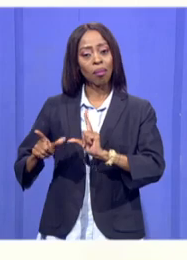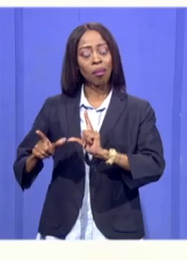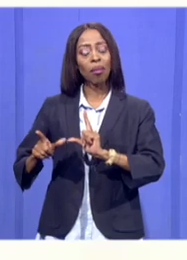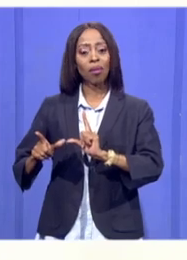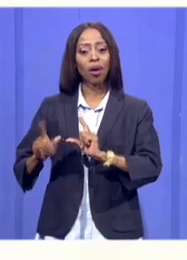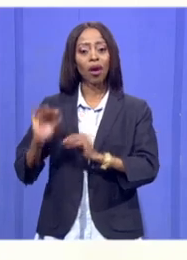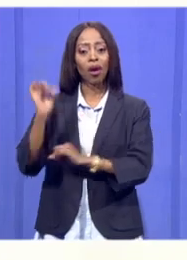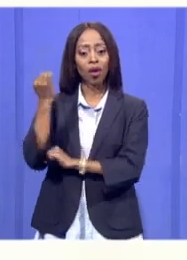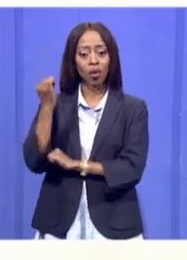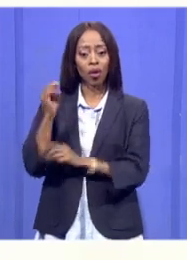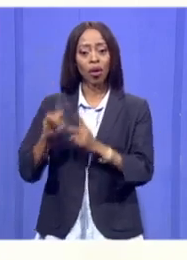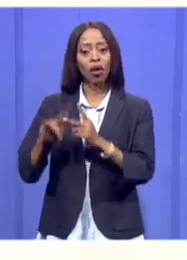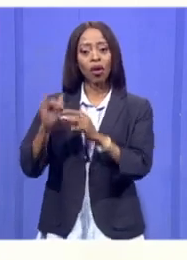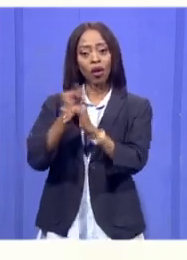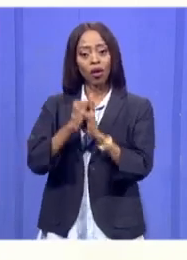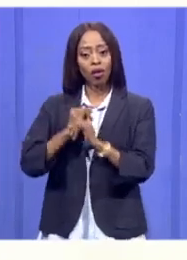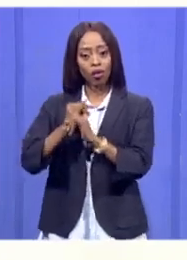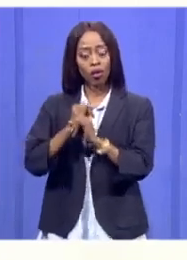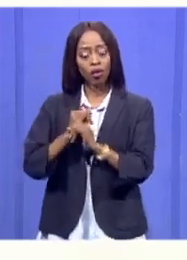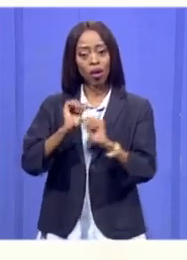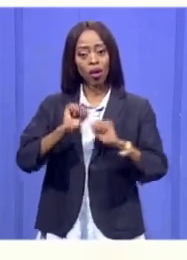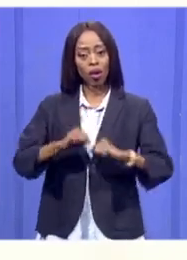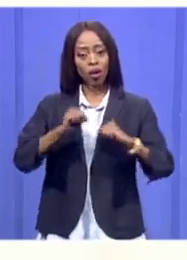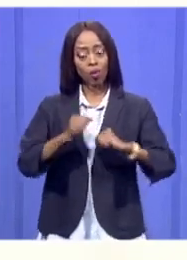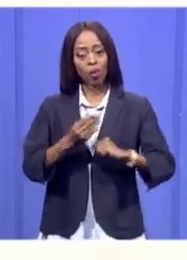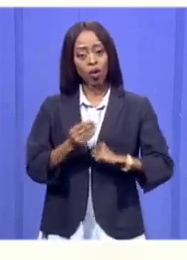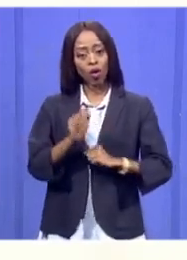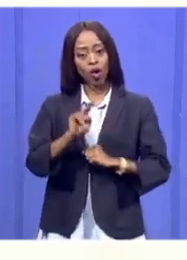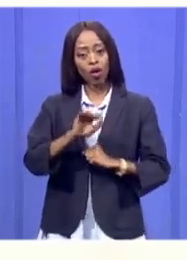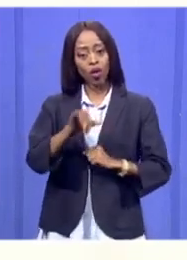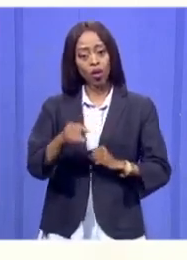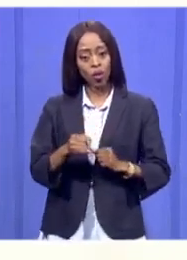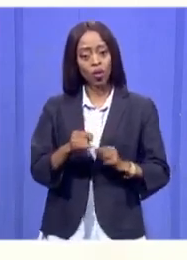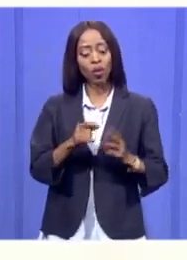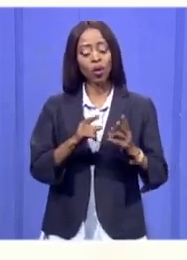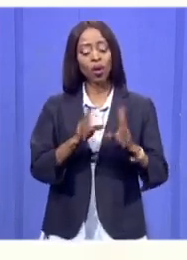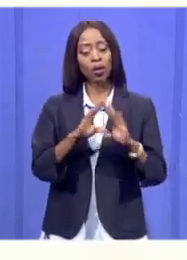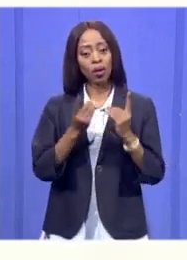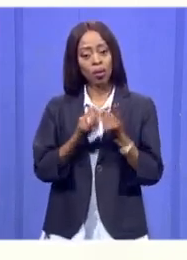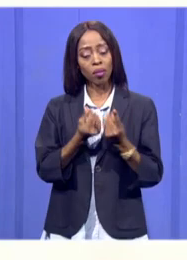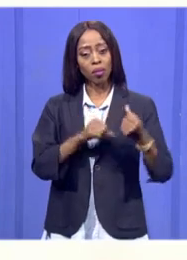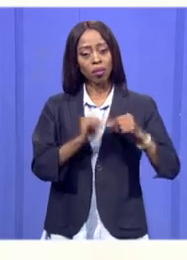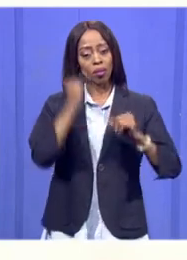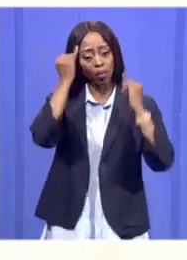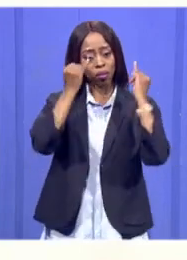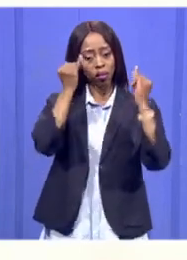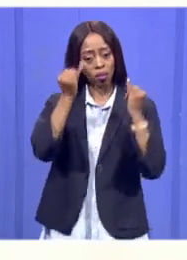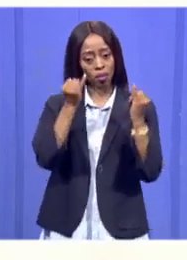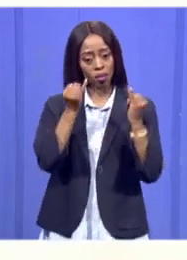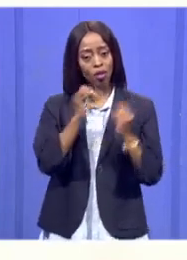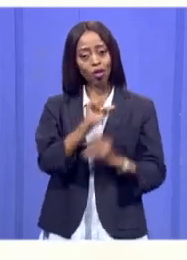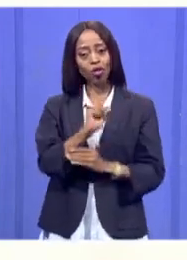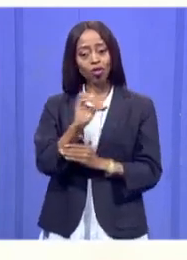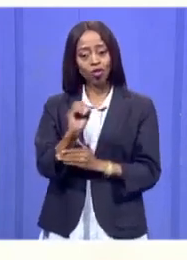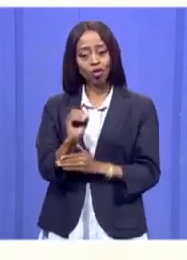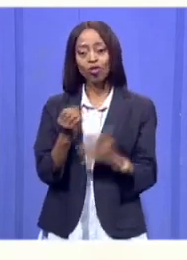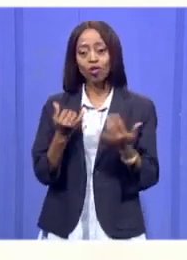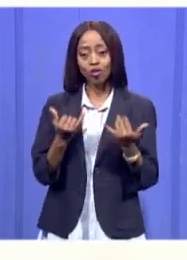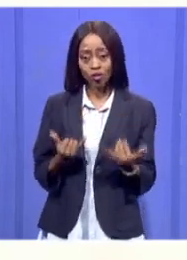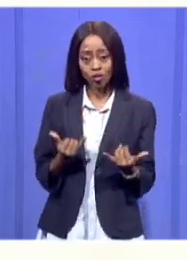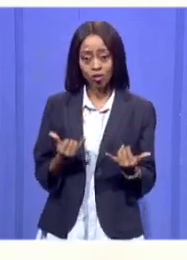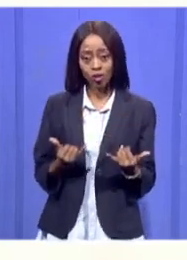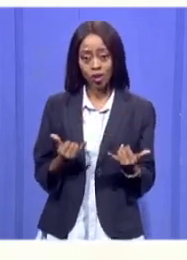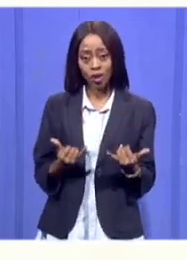the institutional arrangement in place with the University of Johannesburg and the Department of Science and Innovation. So today, as we